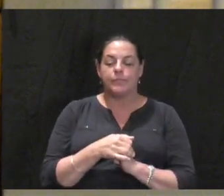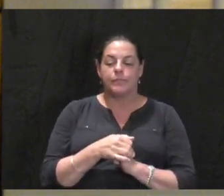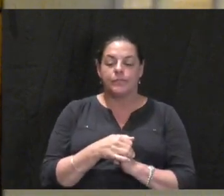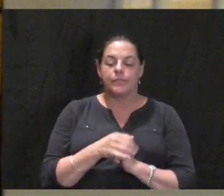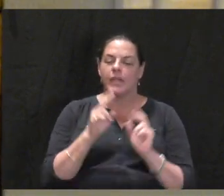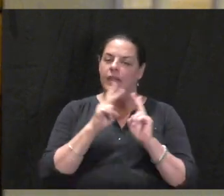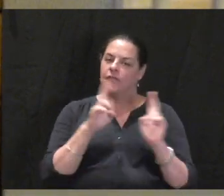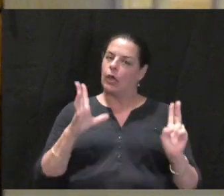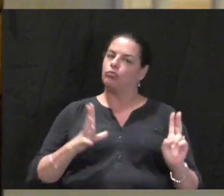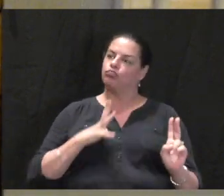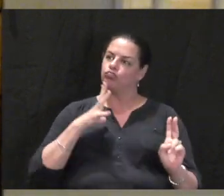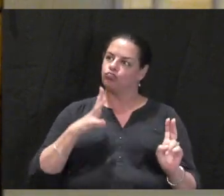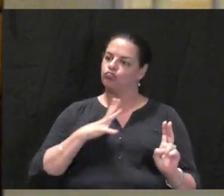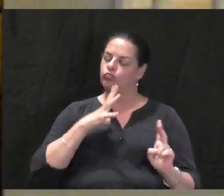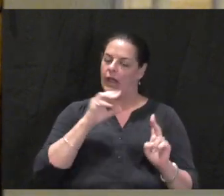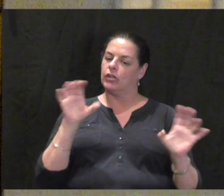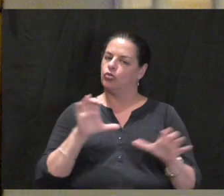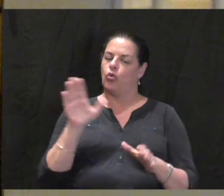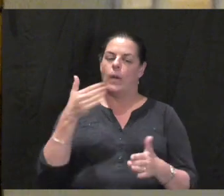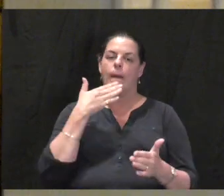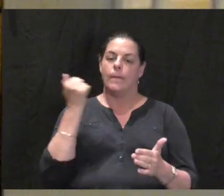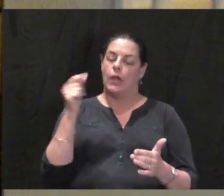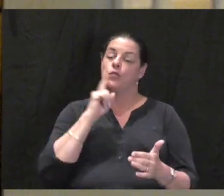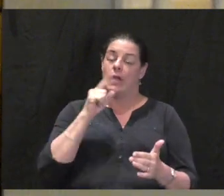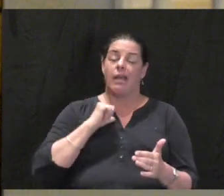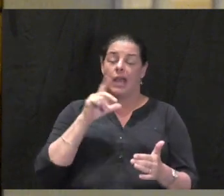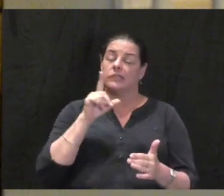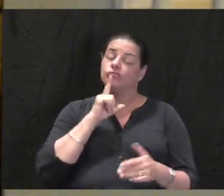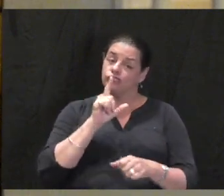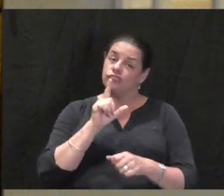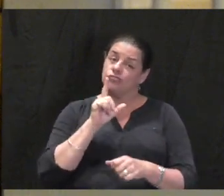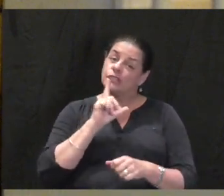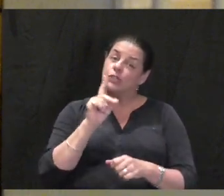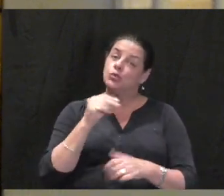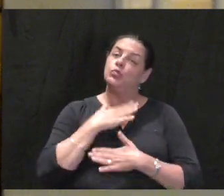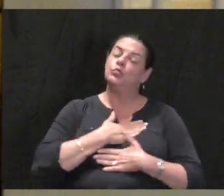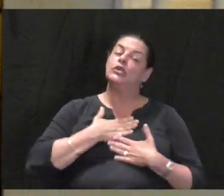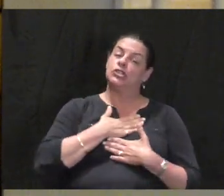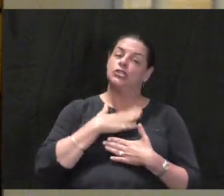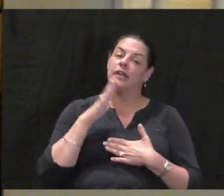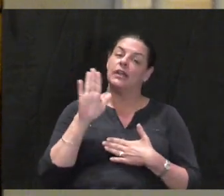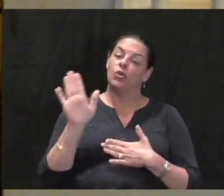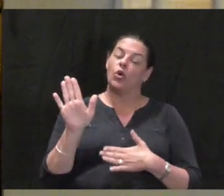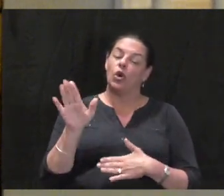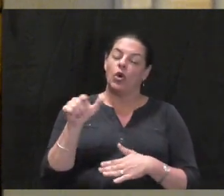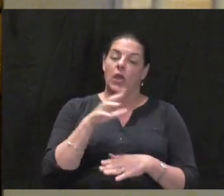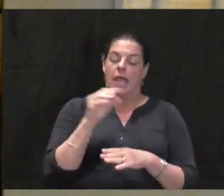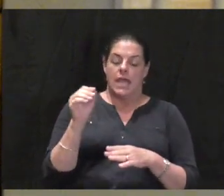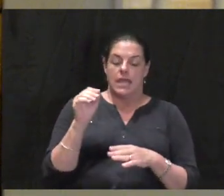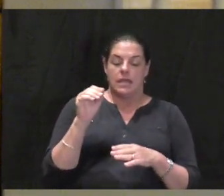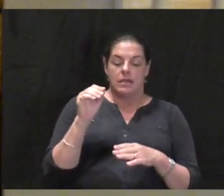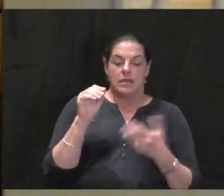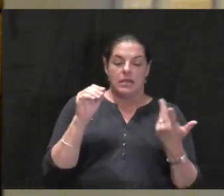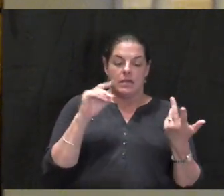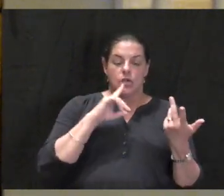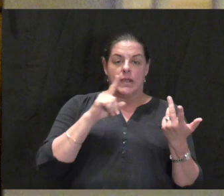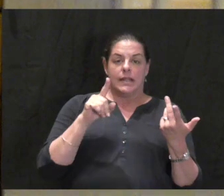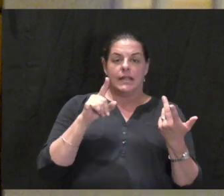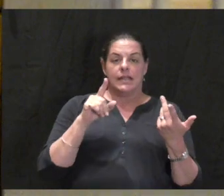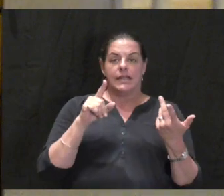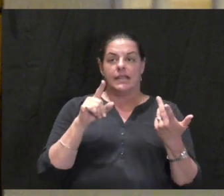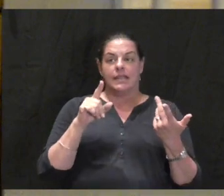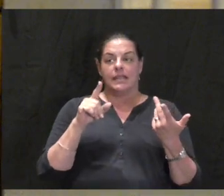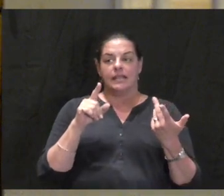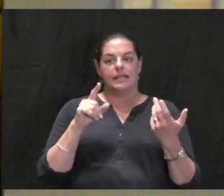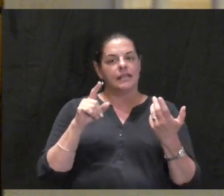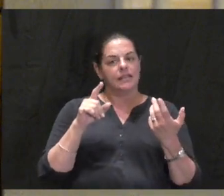knows a lot of resources. And that's a really big important thing here. If you're not well connected, my motto is there's nothing worse than knowing